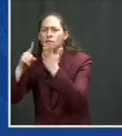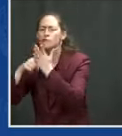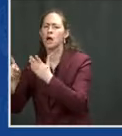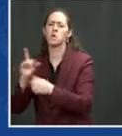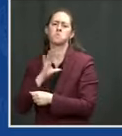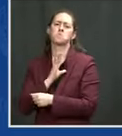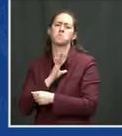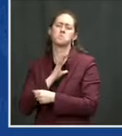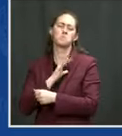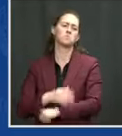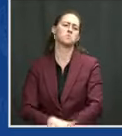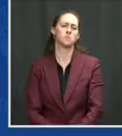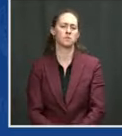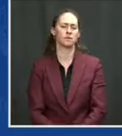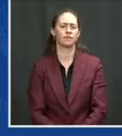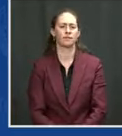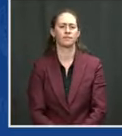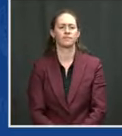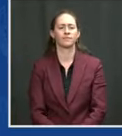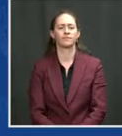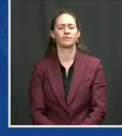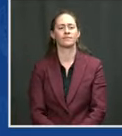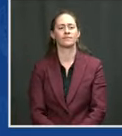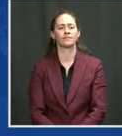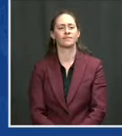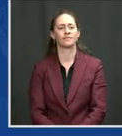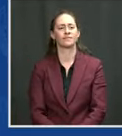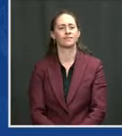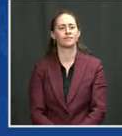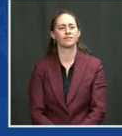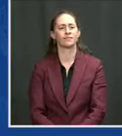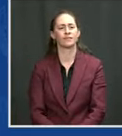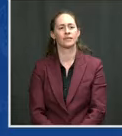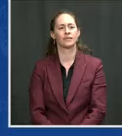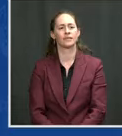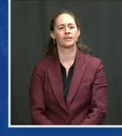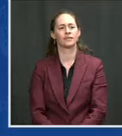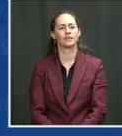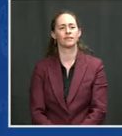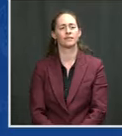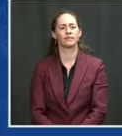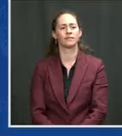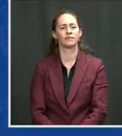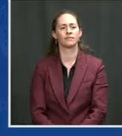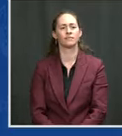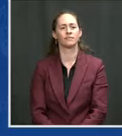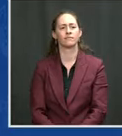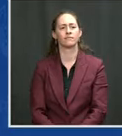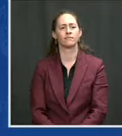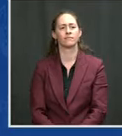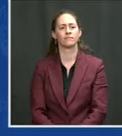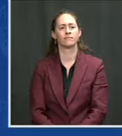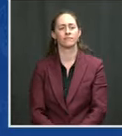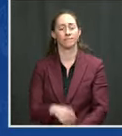certainly has been an appetite for the Johnson & Johnson. We're seeing that there are people who really want